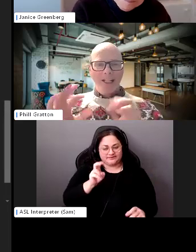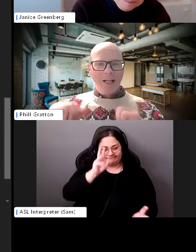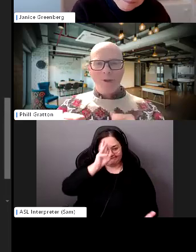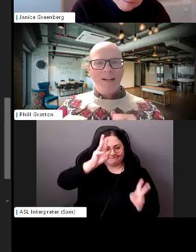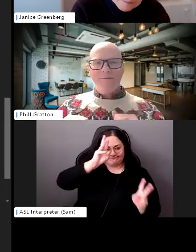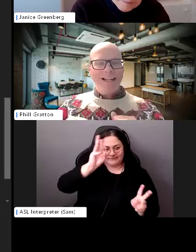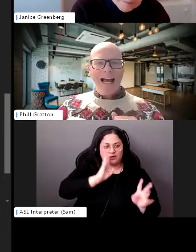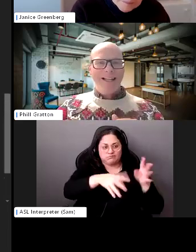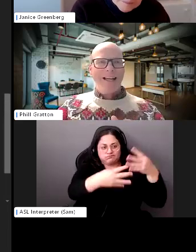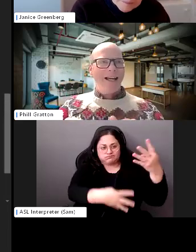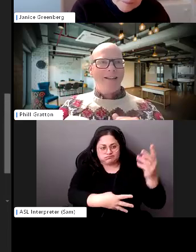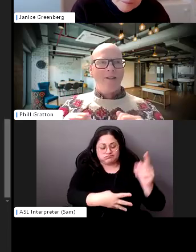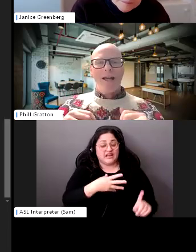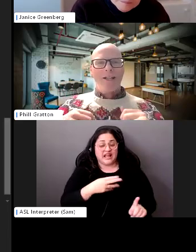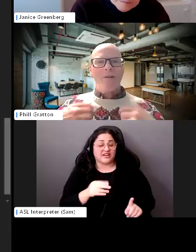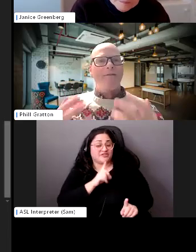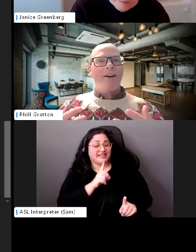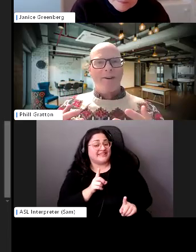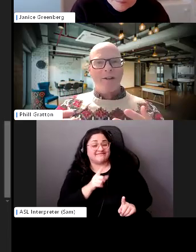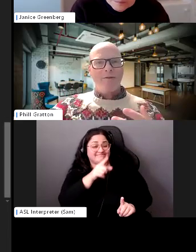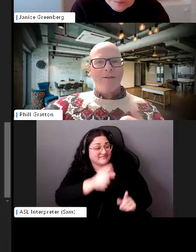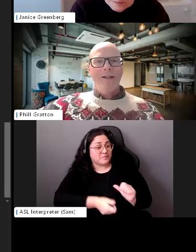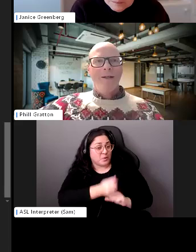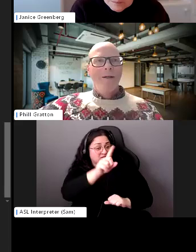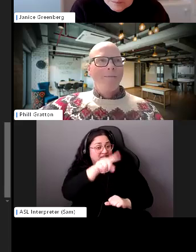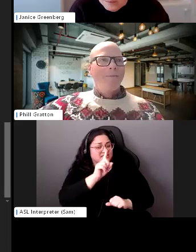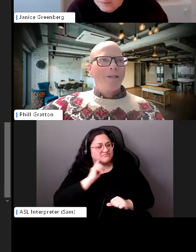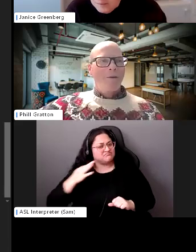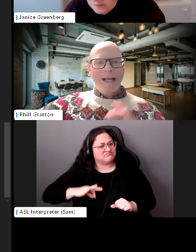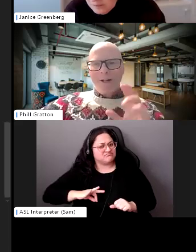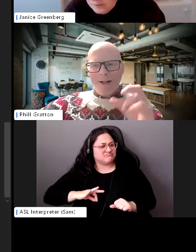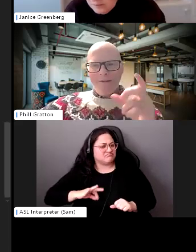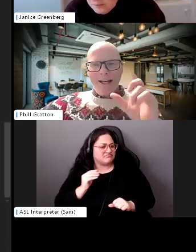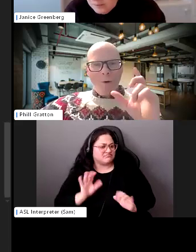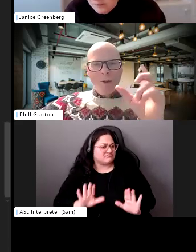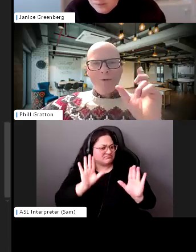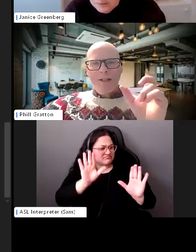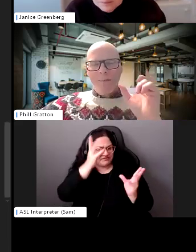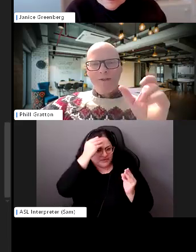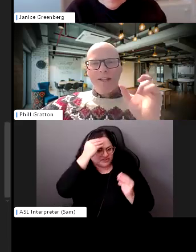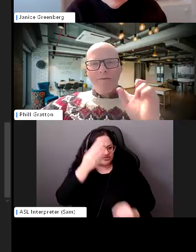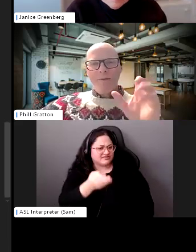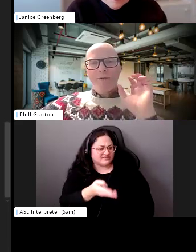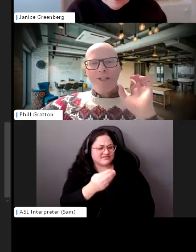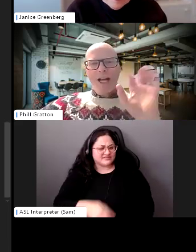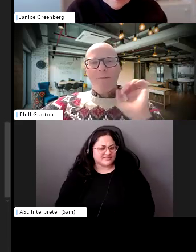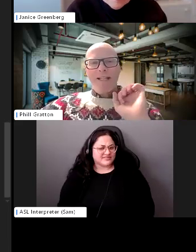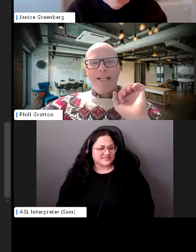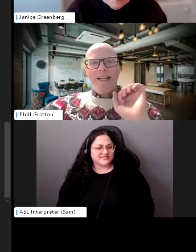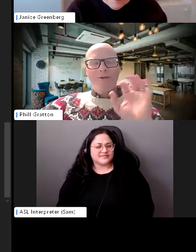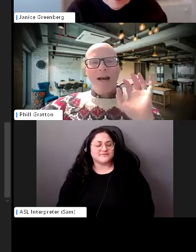be 99% fantastic, and it's going to be very, very useful. So that's kind of like when we're comparing the difference